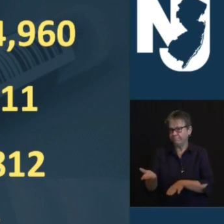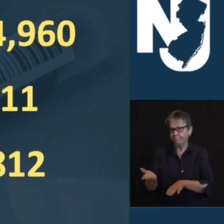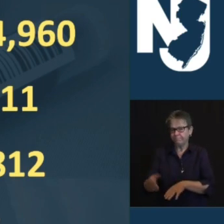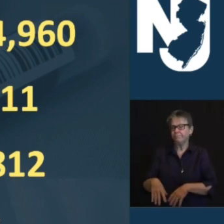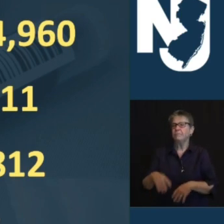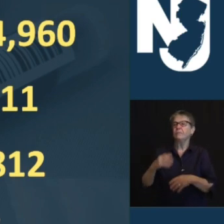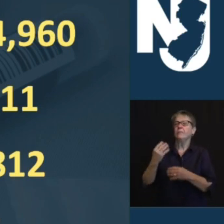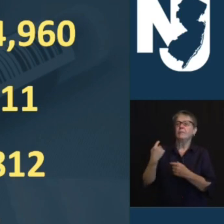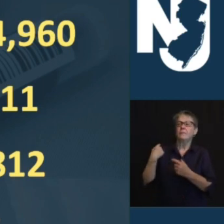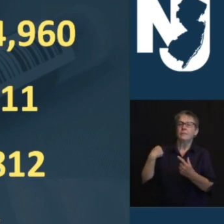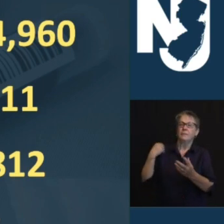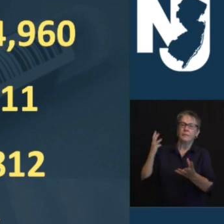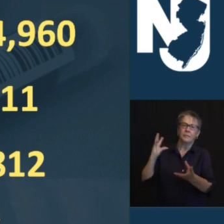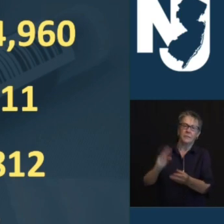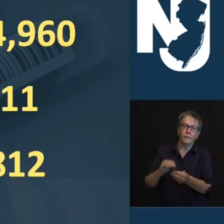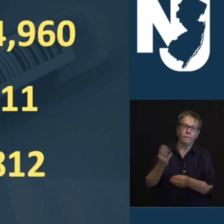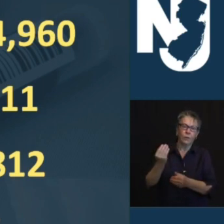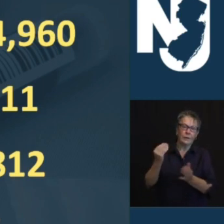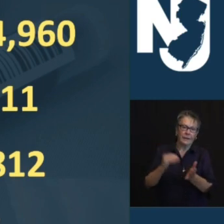a staggering